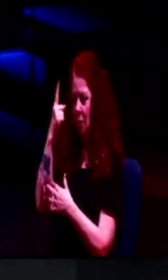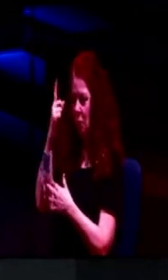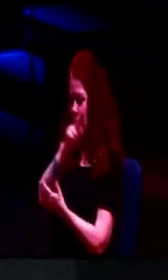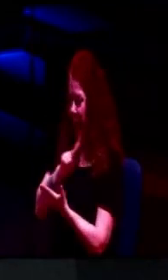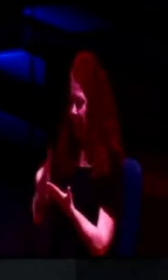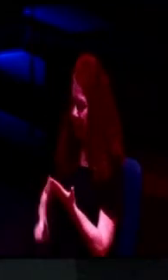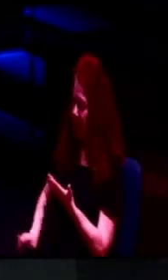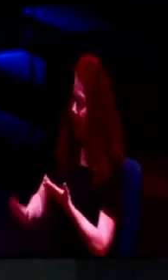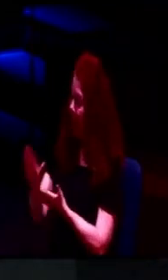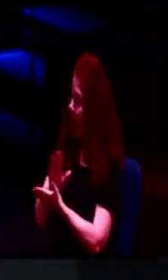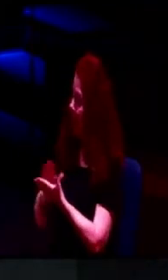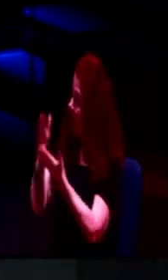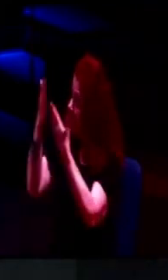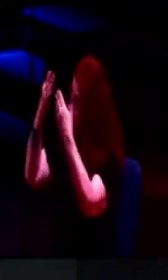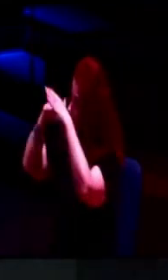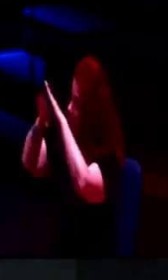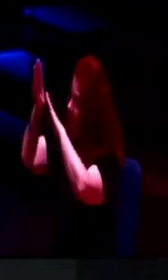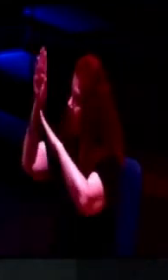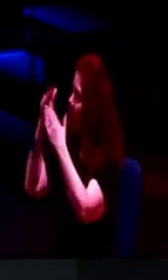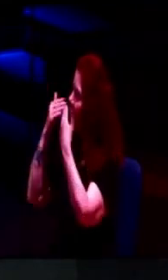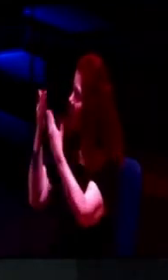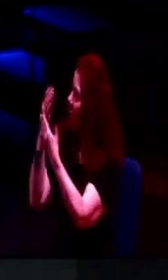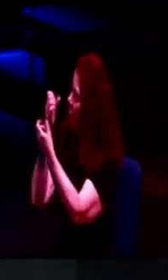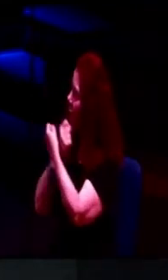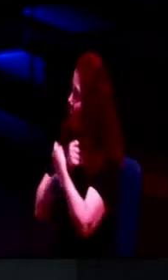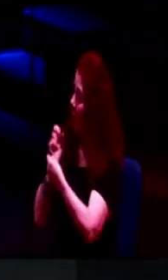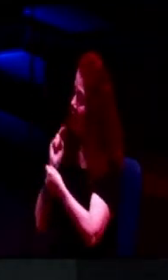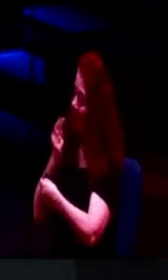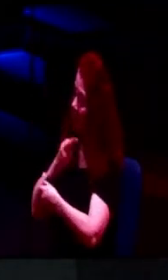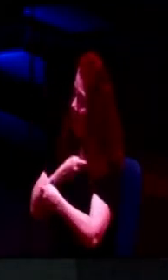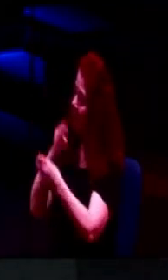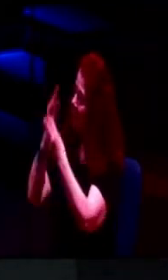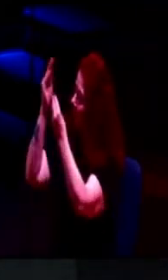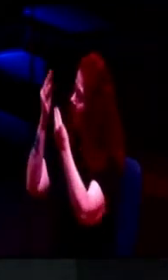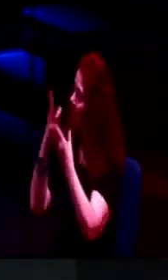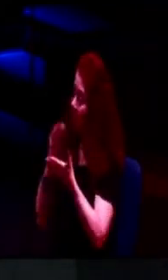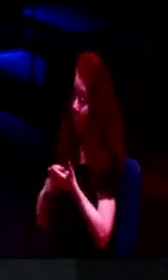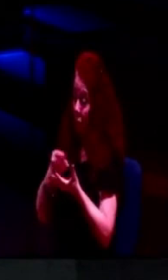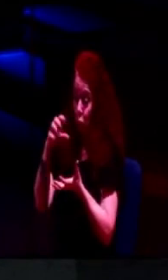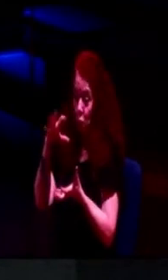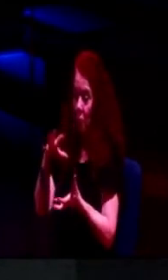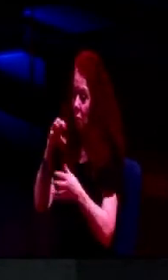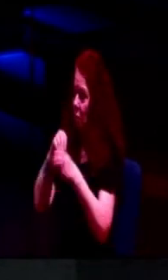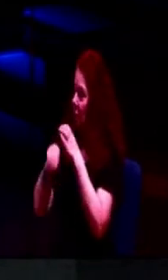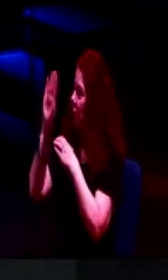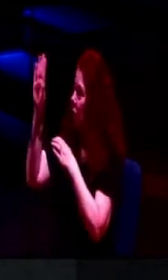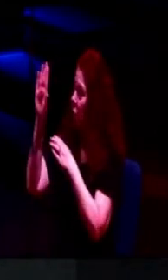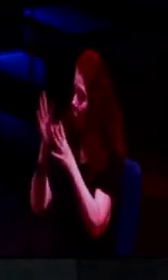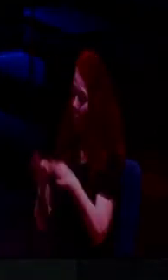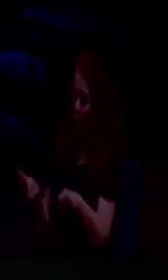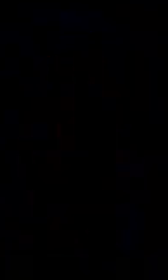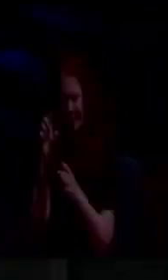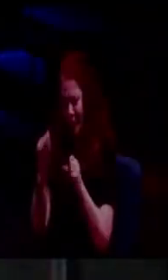heaven. We thank you for loving us and for providing us with this great treasure. In your precious holy name, I